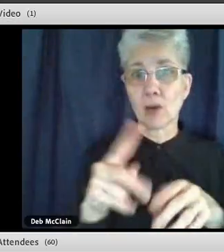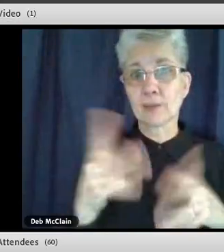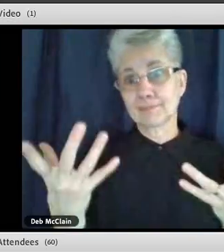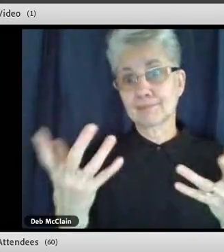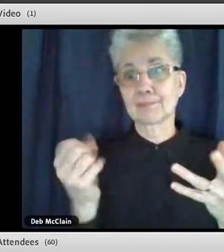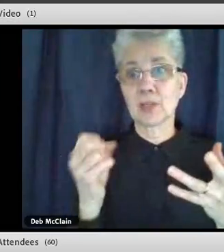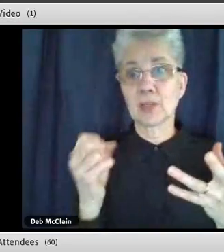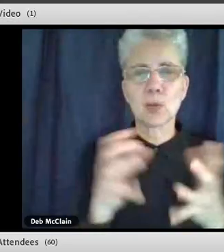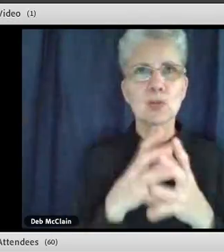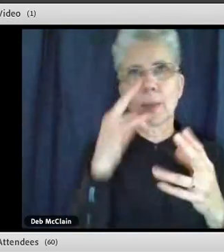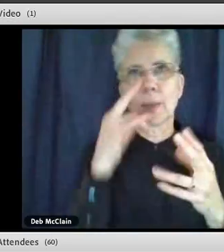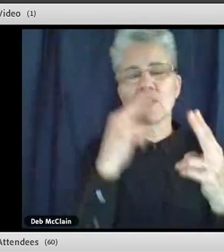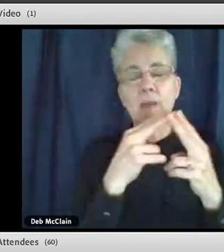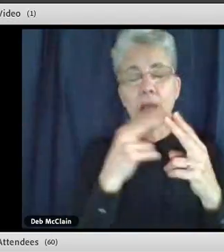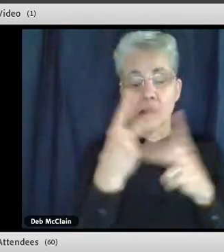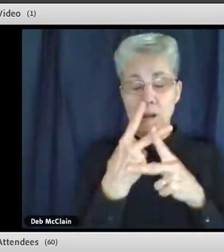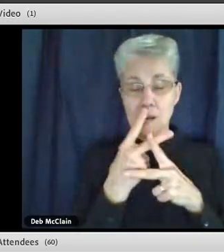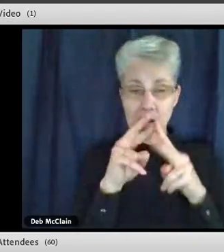much fun.